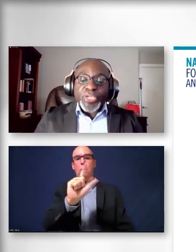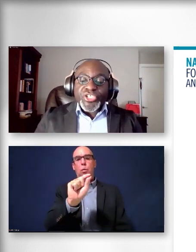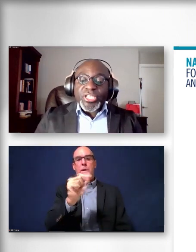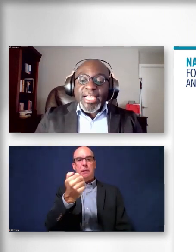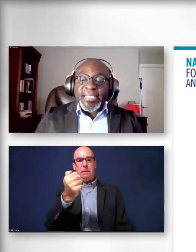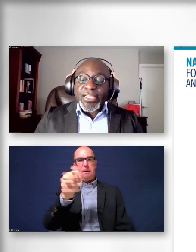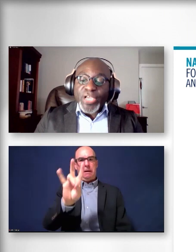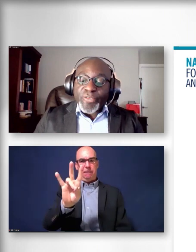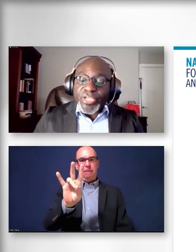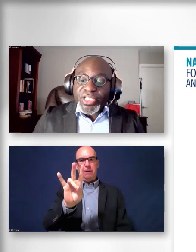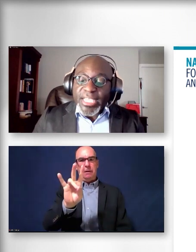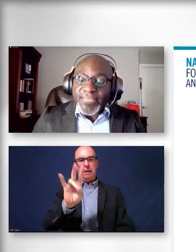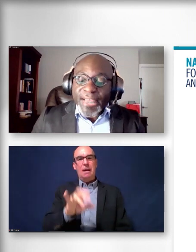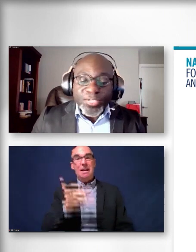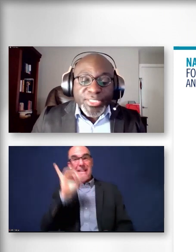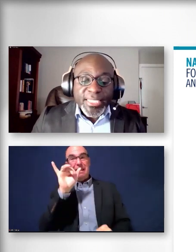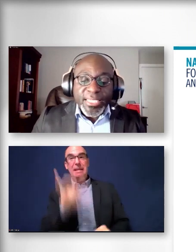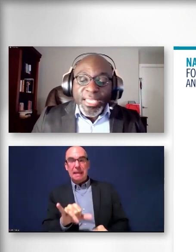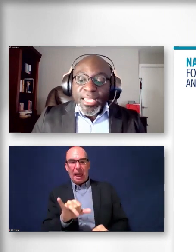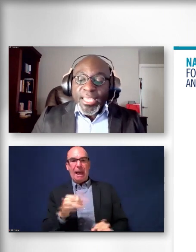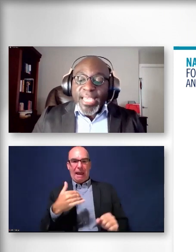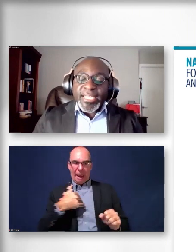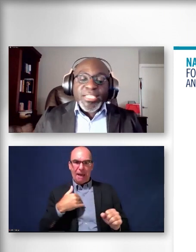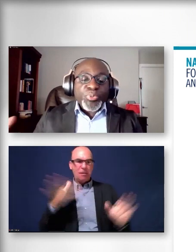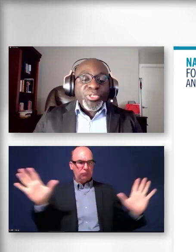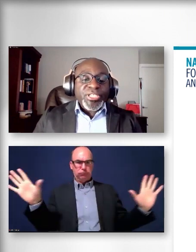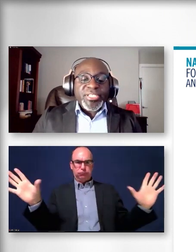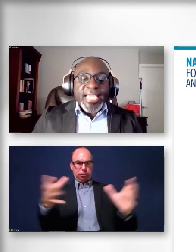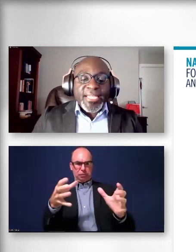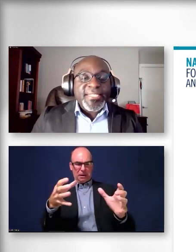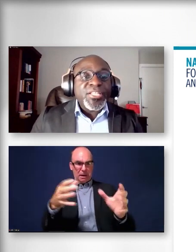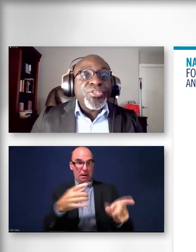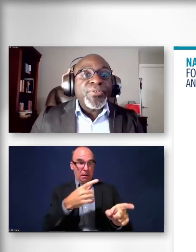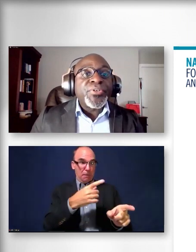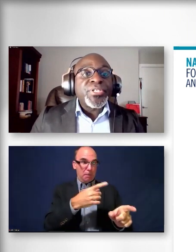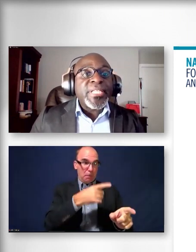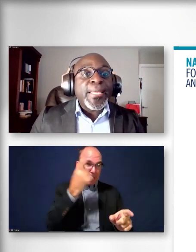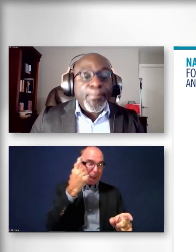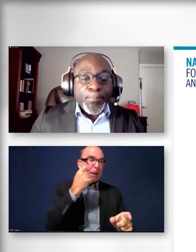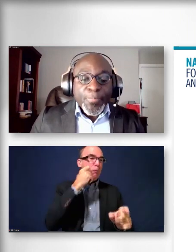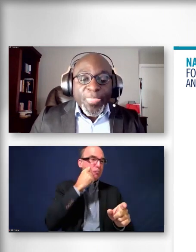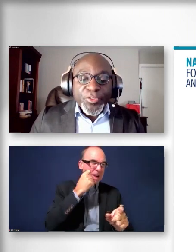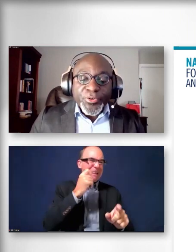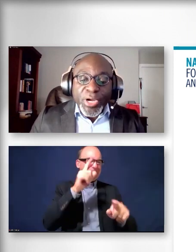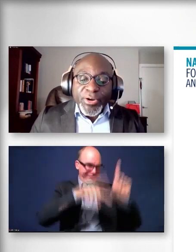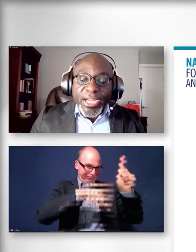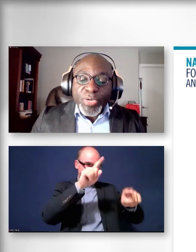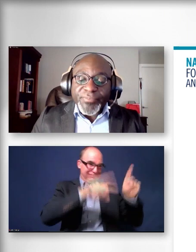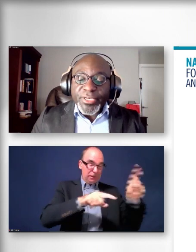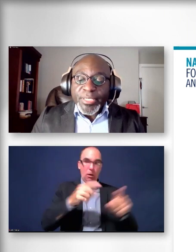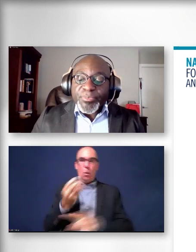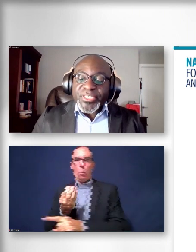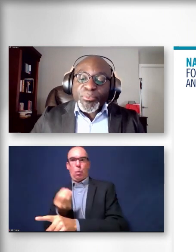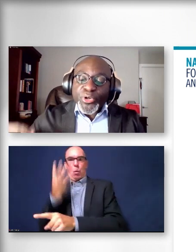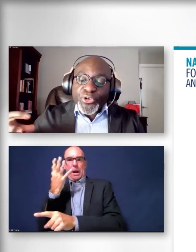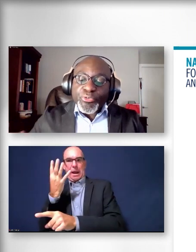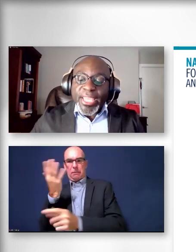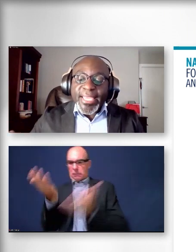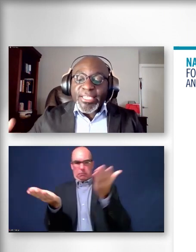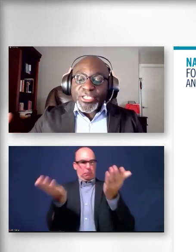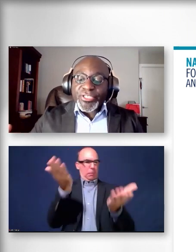of racialized and non-racialized faculty, and it explored their status in the university. There are, however, some